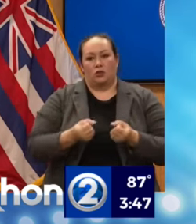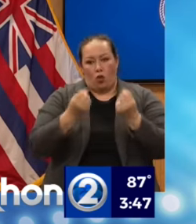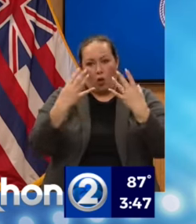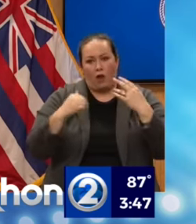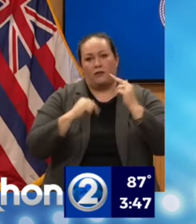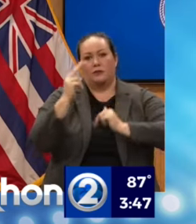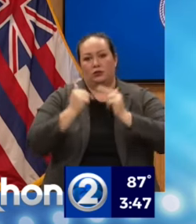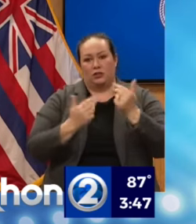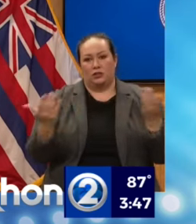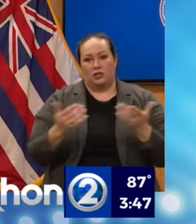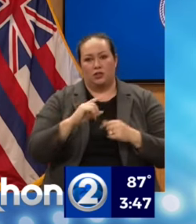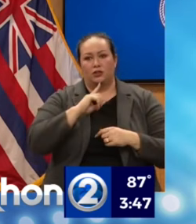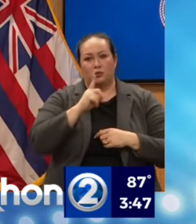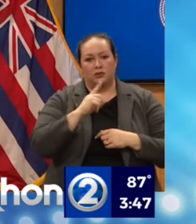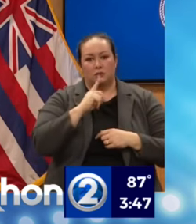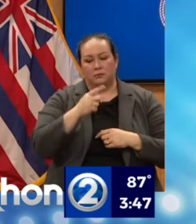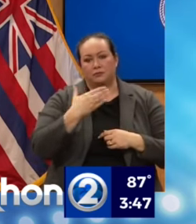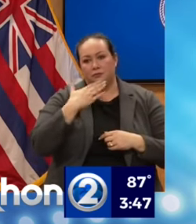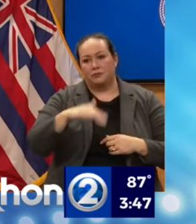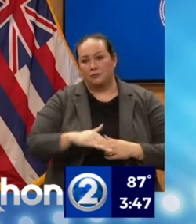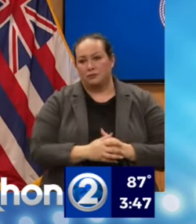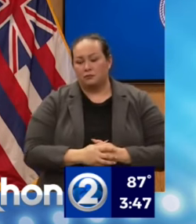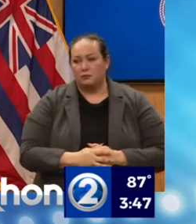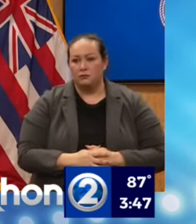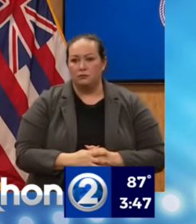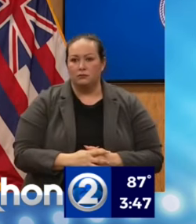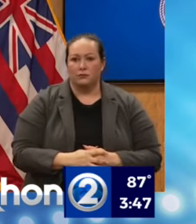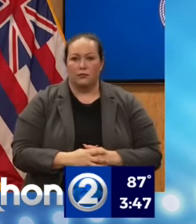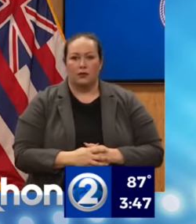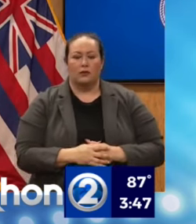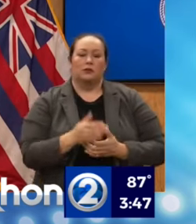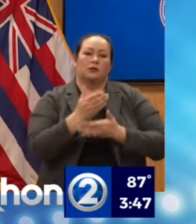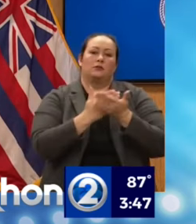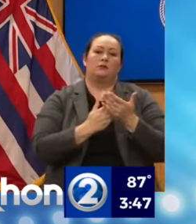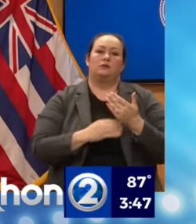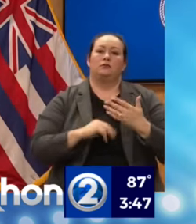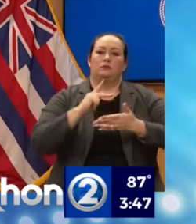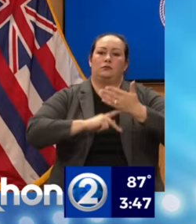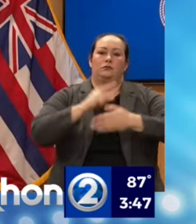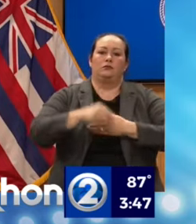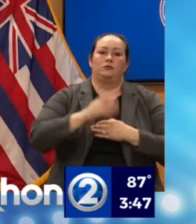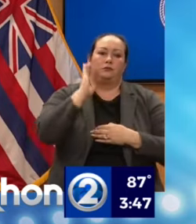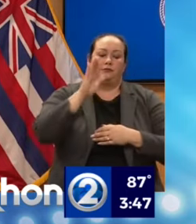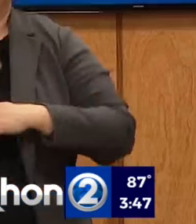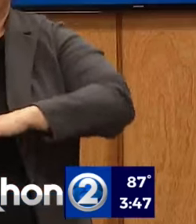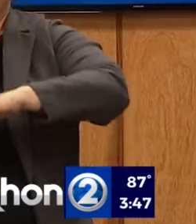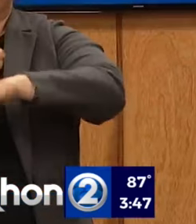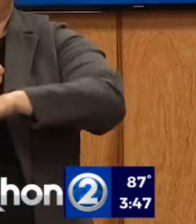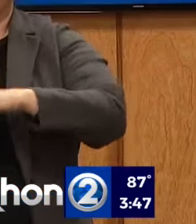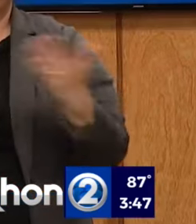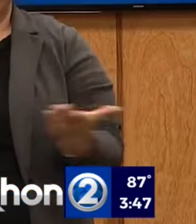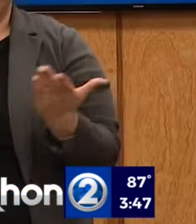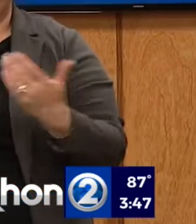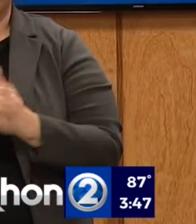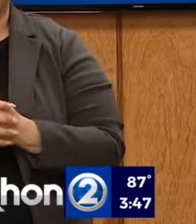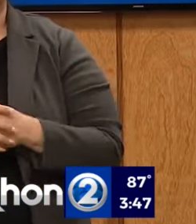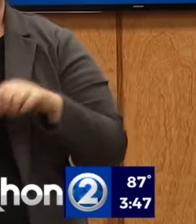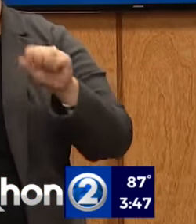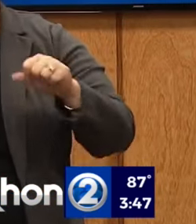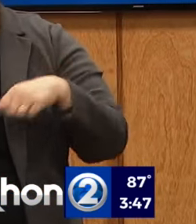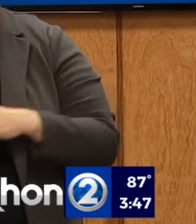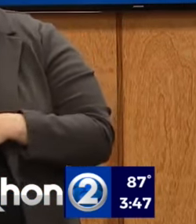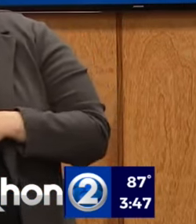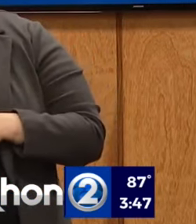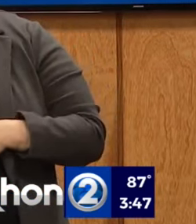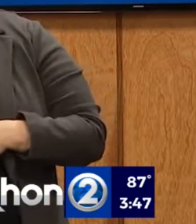down there. Some of the programs that we will bring and that are important here is the ability to provide direct